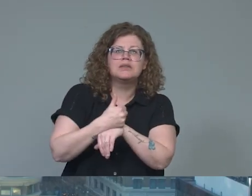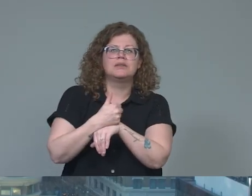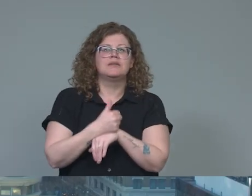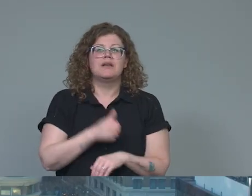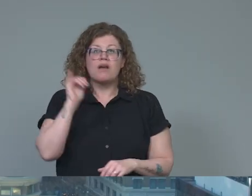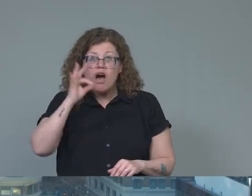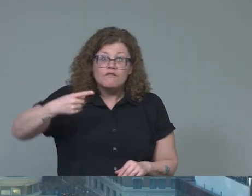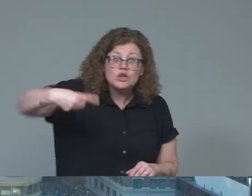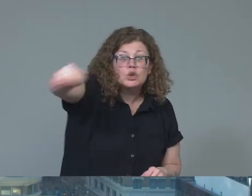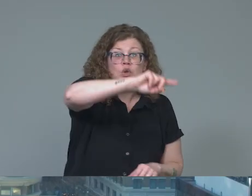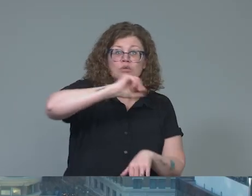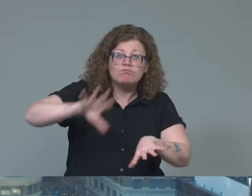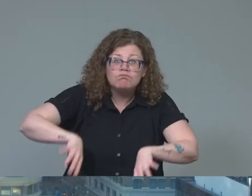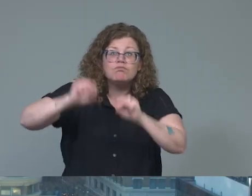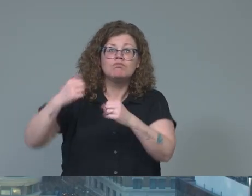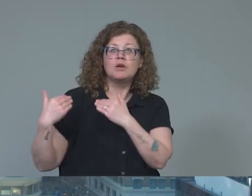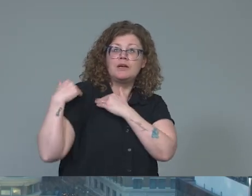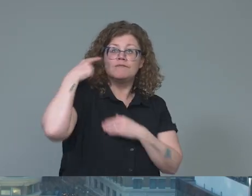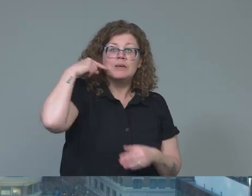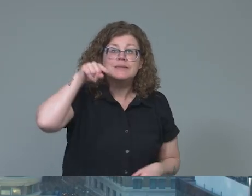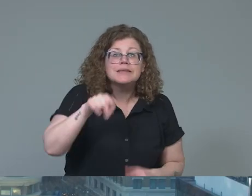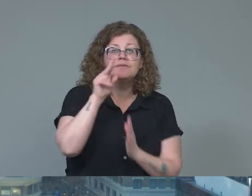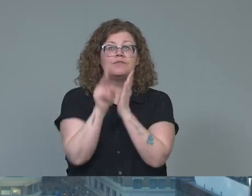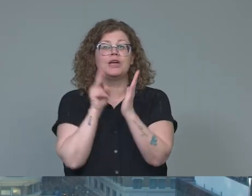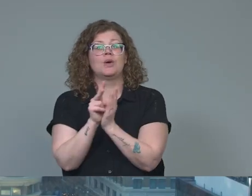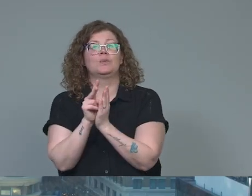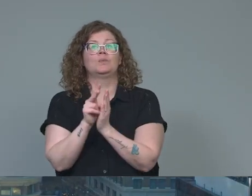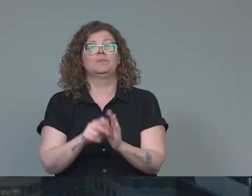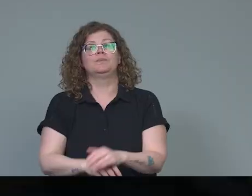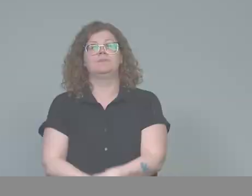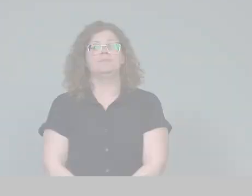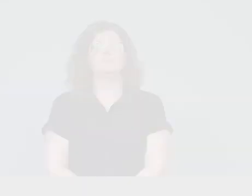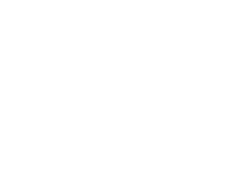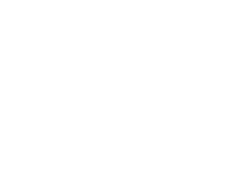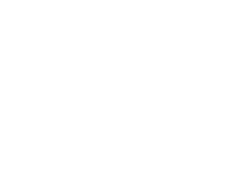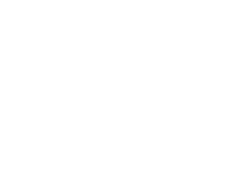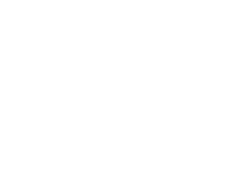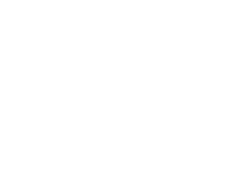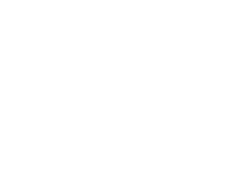species. Um, that is, all of you are taking part in these videos.